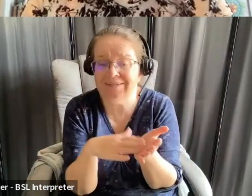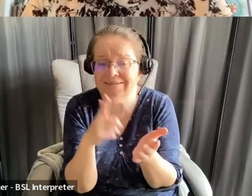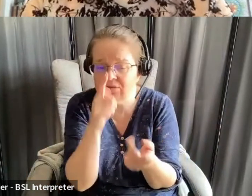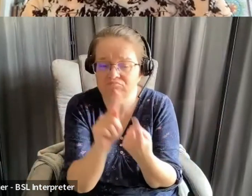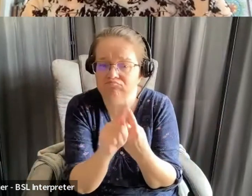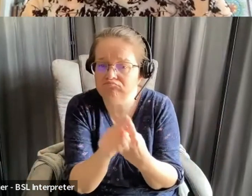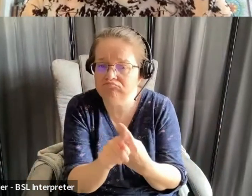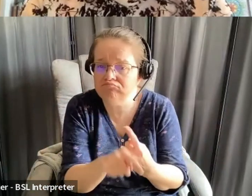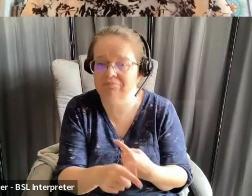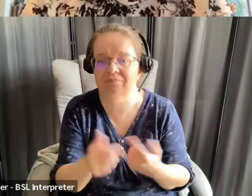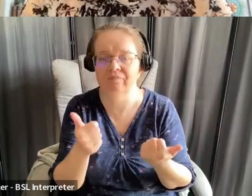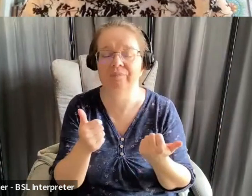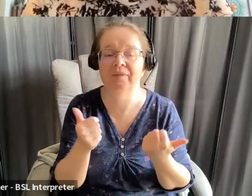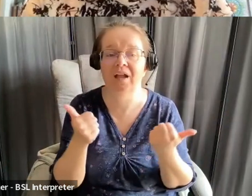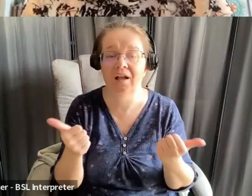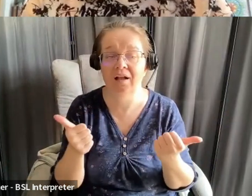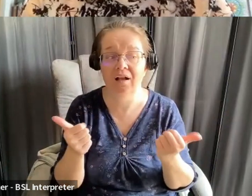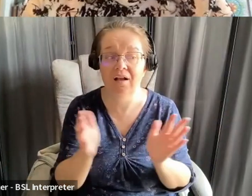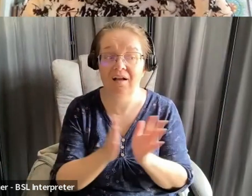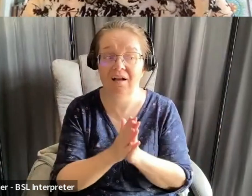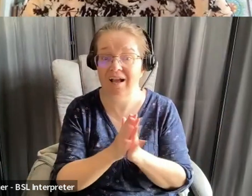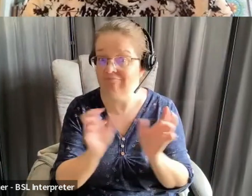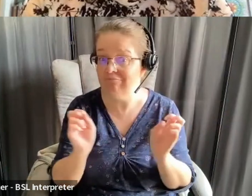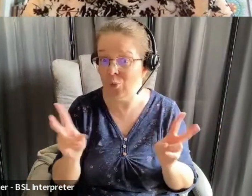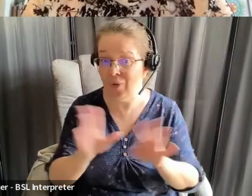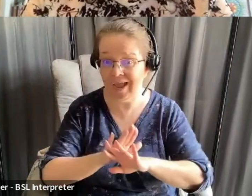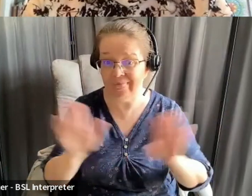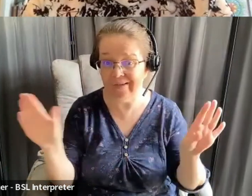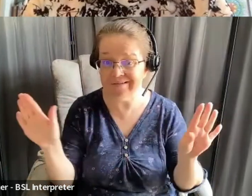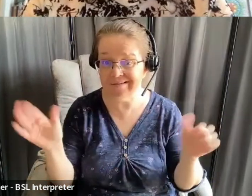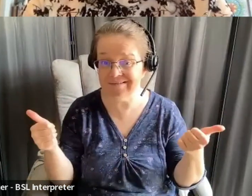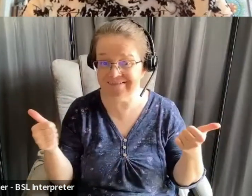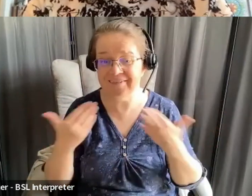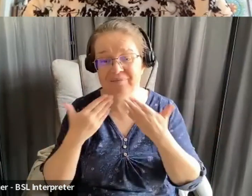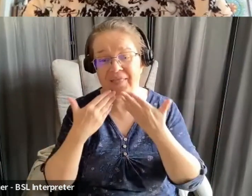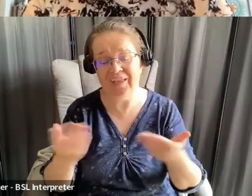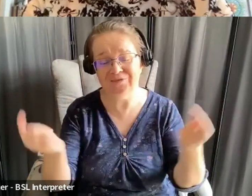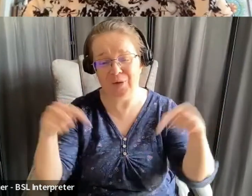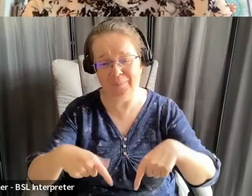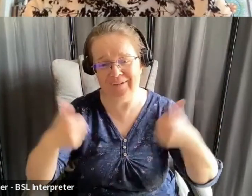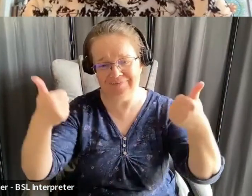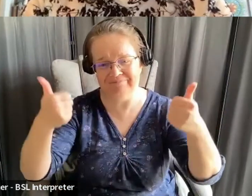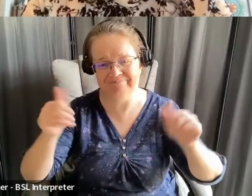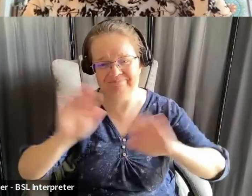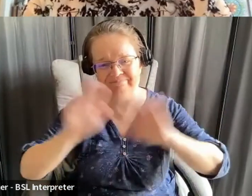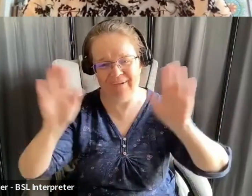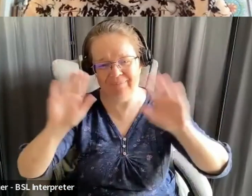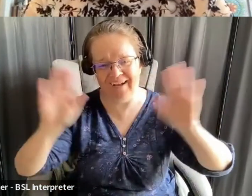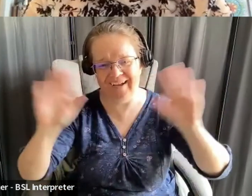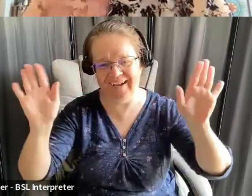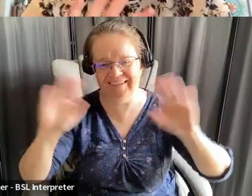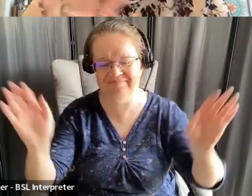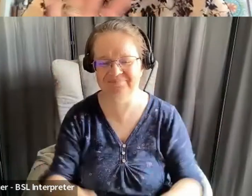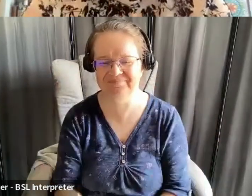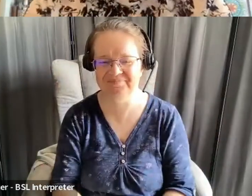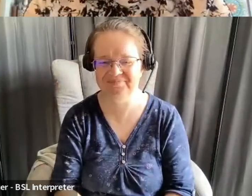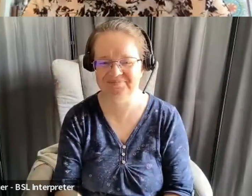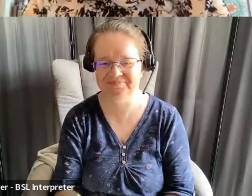actually complete that. Okay, that's it, guys. Thanks for coming. Over and out. Bye. Bye.